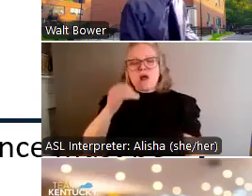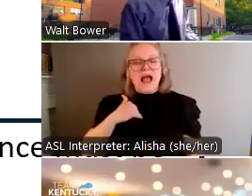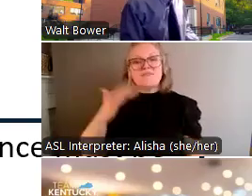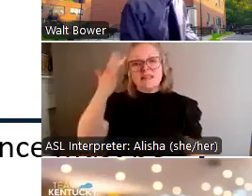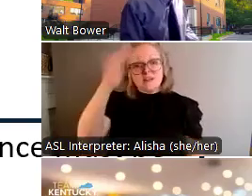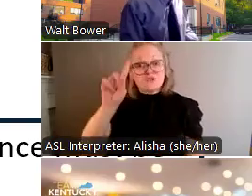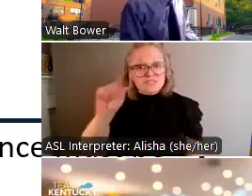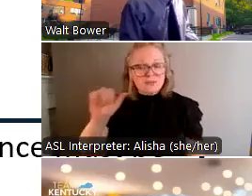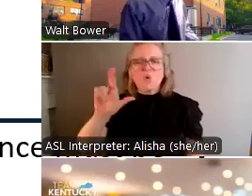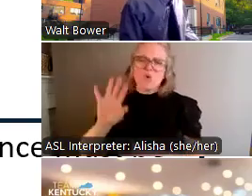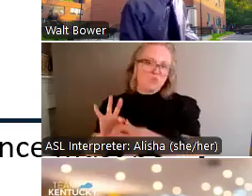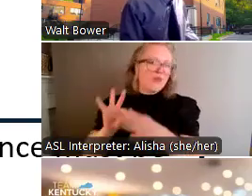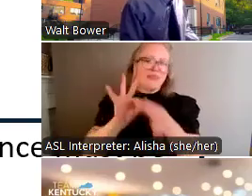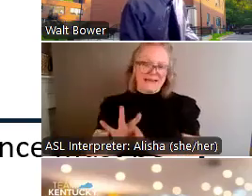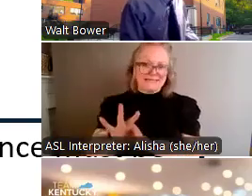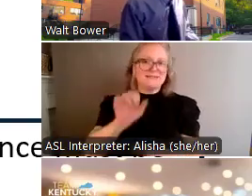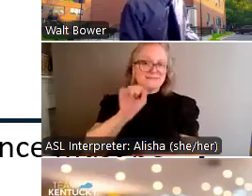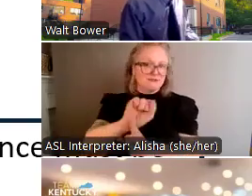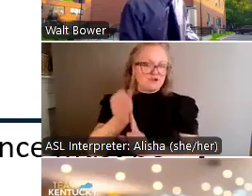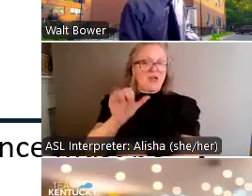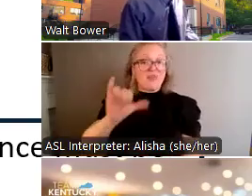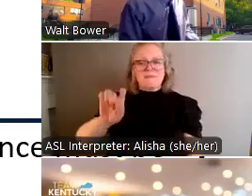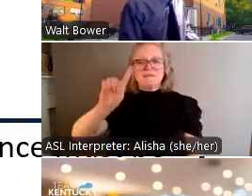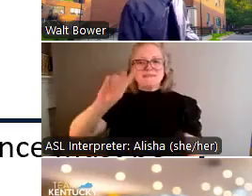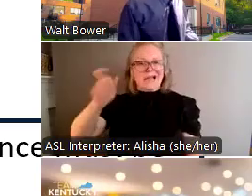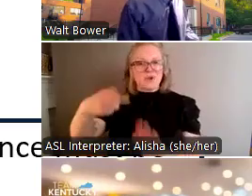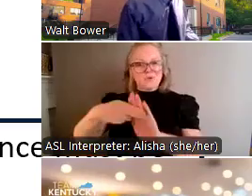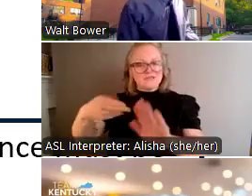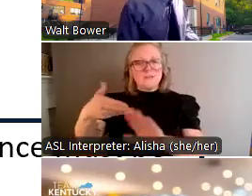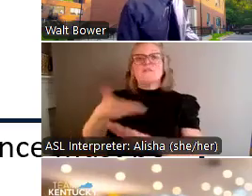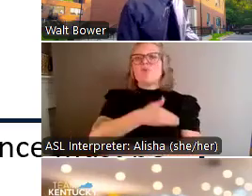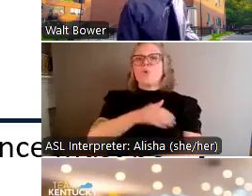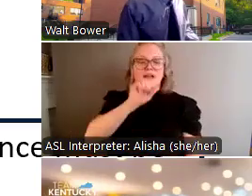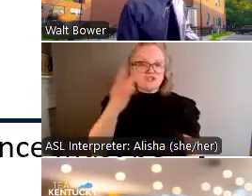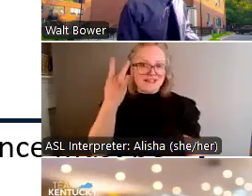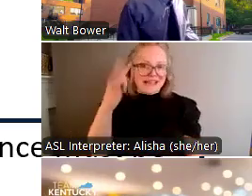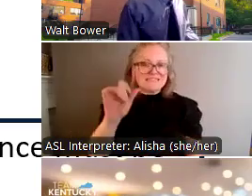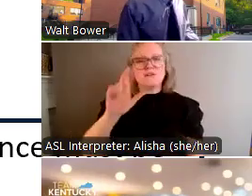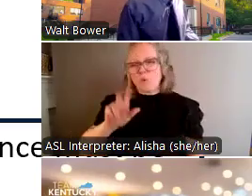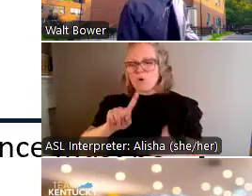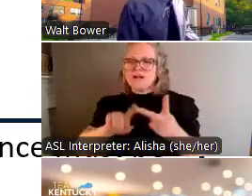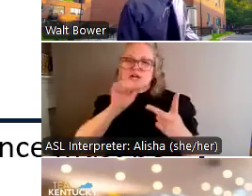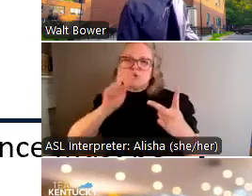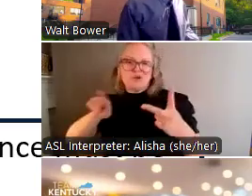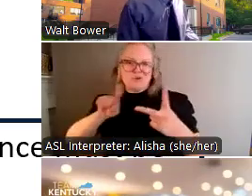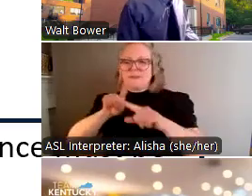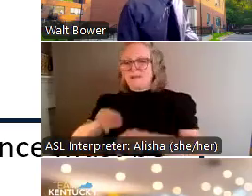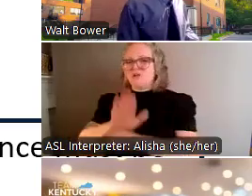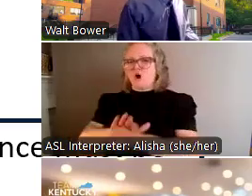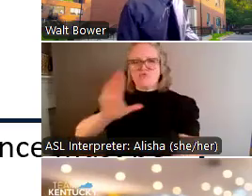related condition, and this must be diagnosed prior to the age of 18 or 22, depending on that